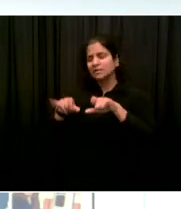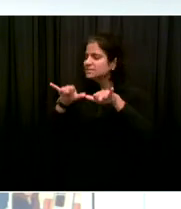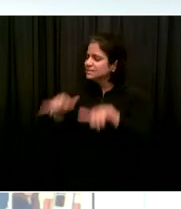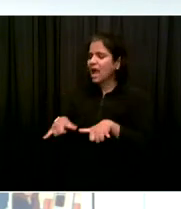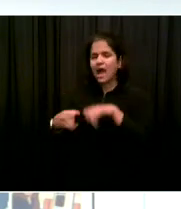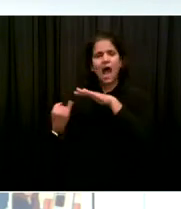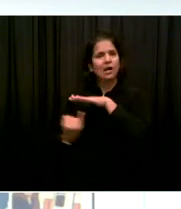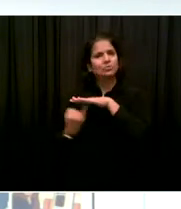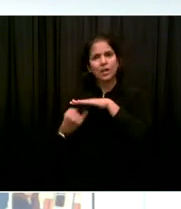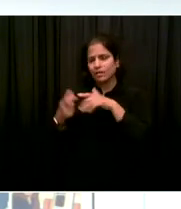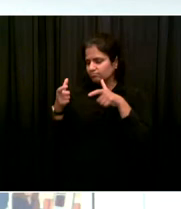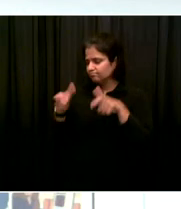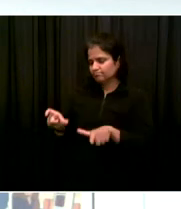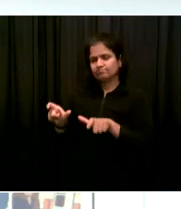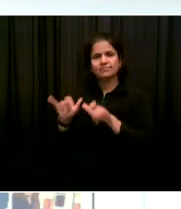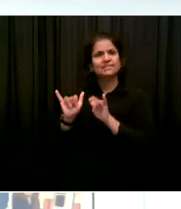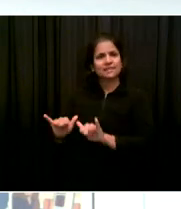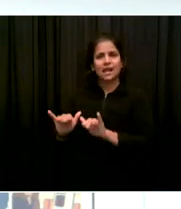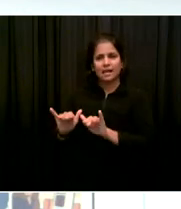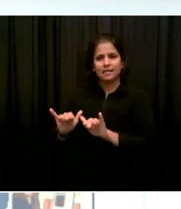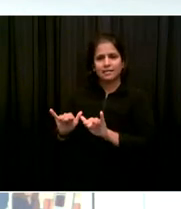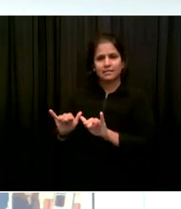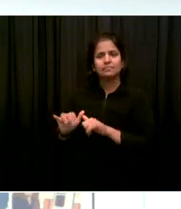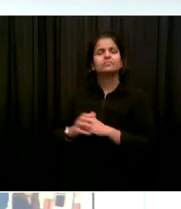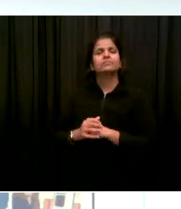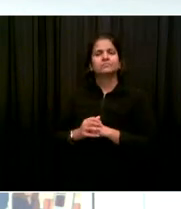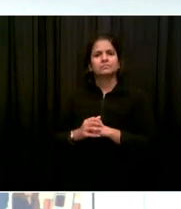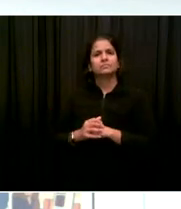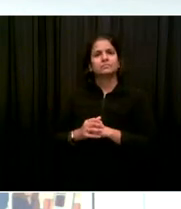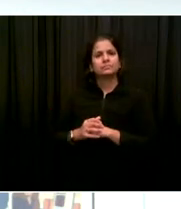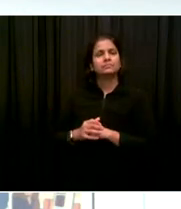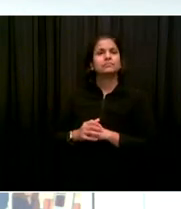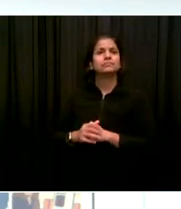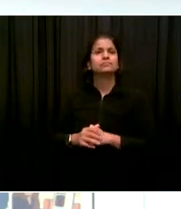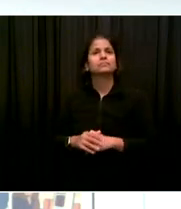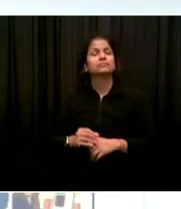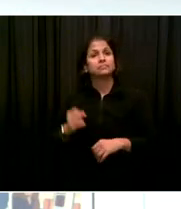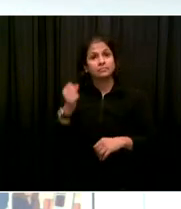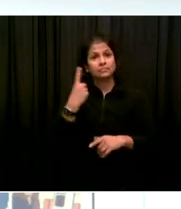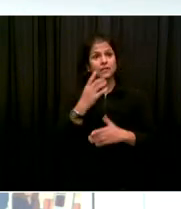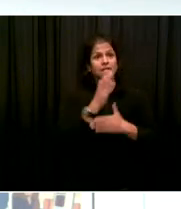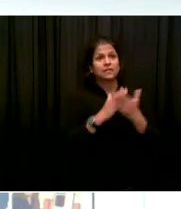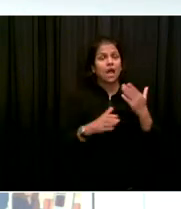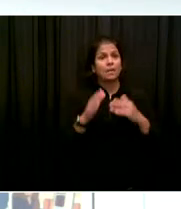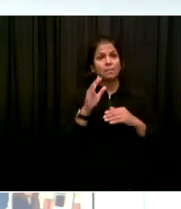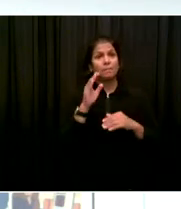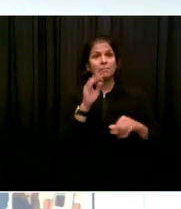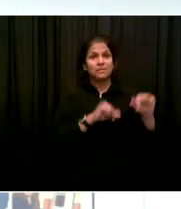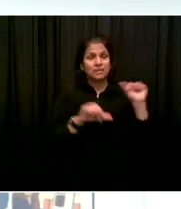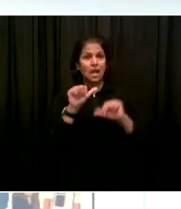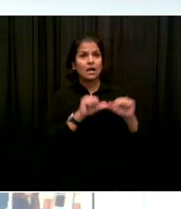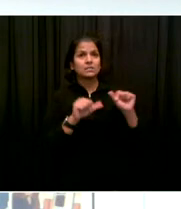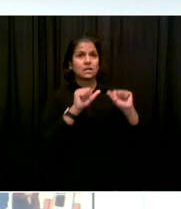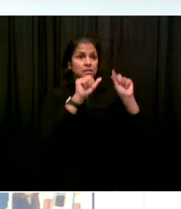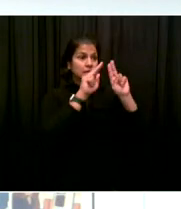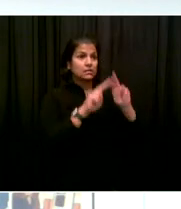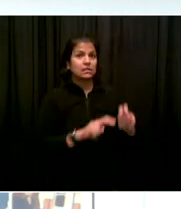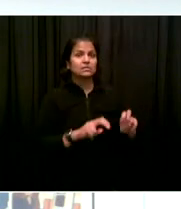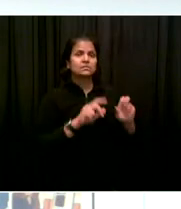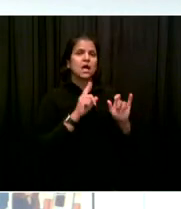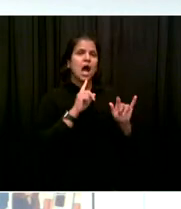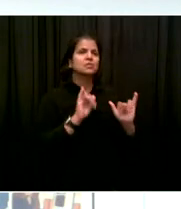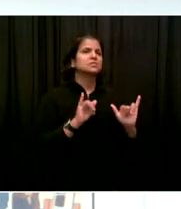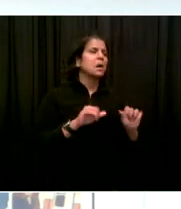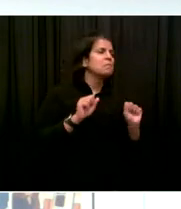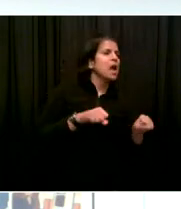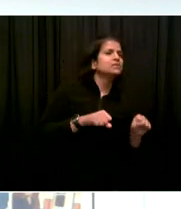some scientific evidence that is emerging that may consider us to reevaluate that for people